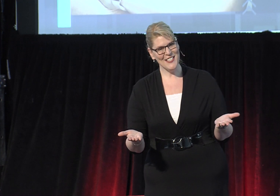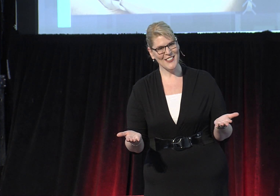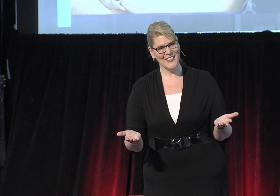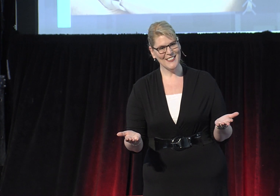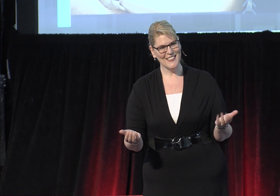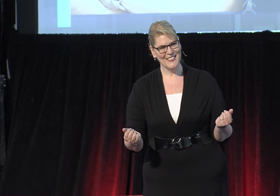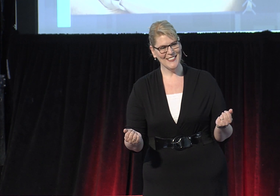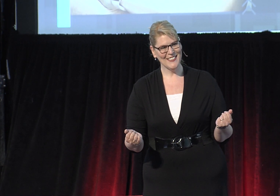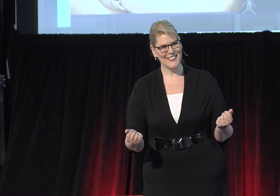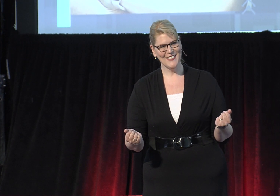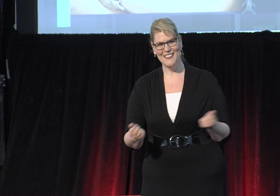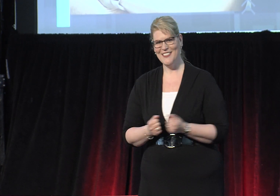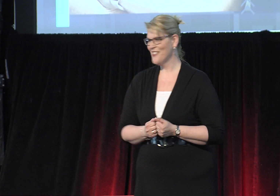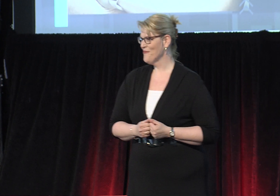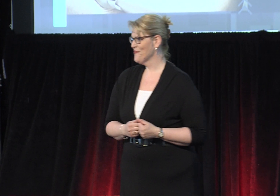What's your answer?